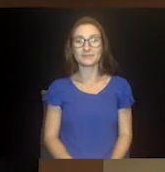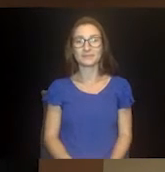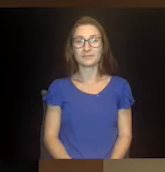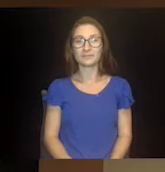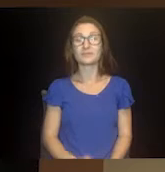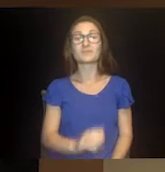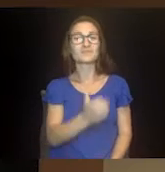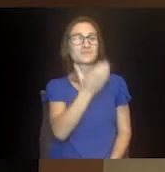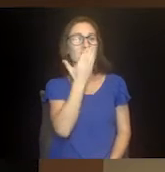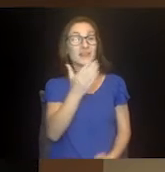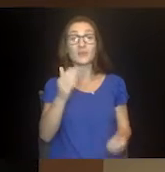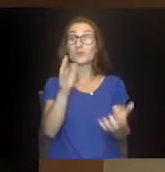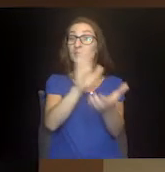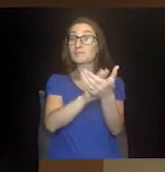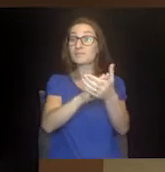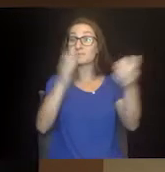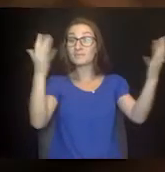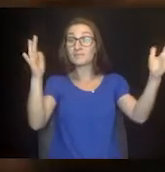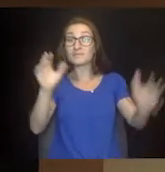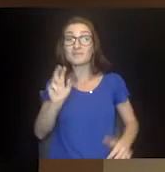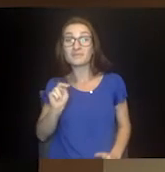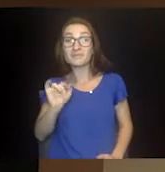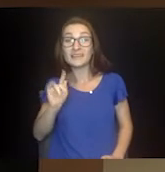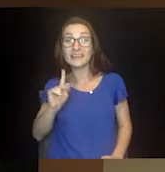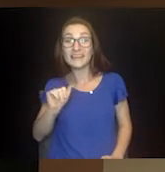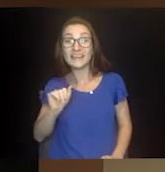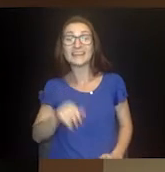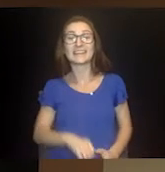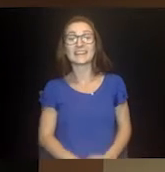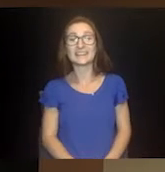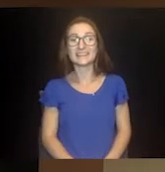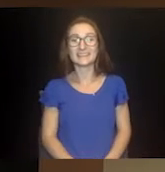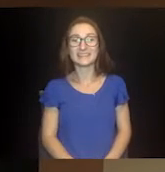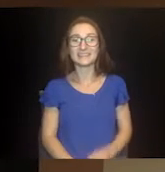session. Well, thank you, Nikki. Give a hand for Nikki.